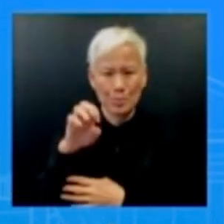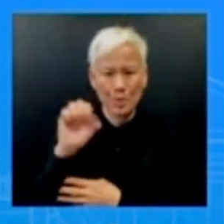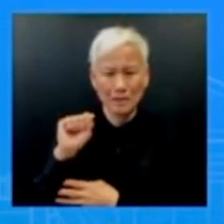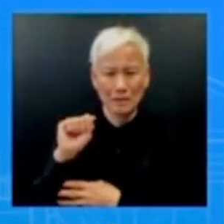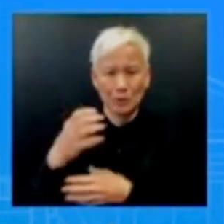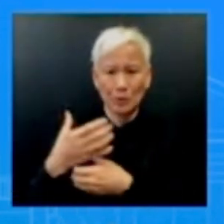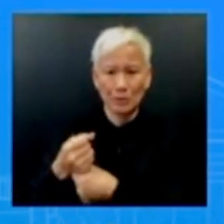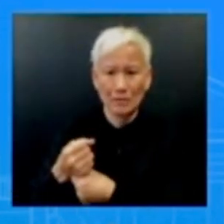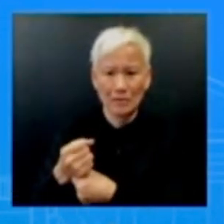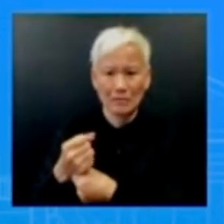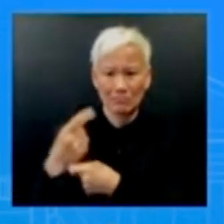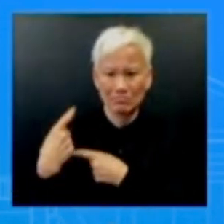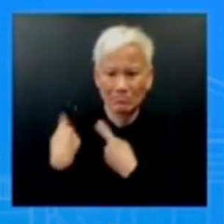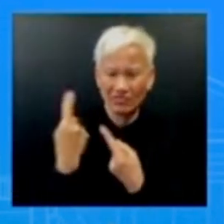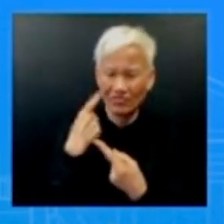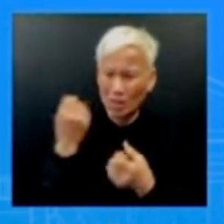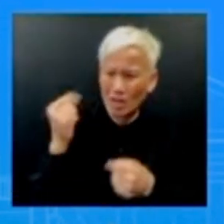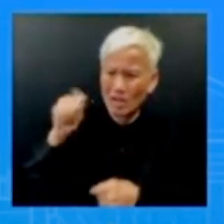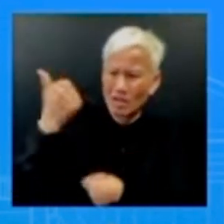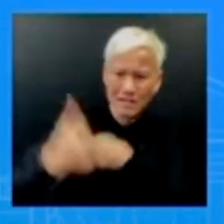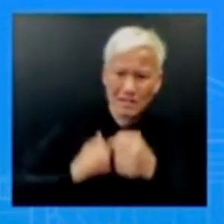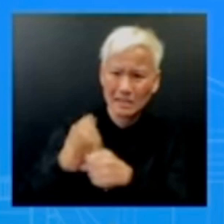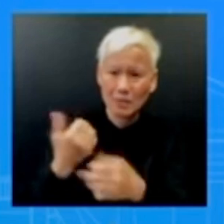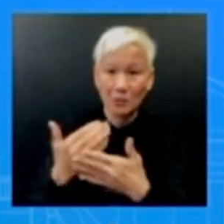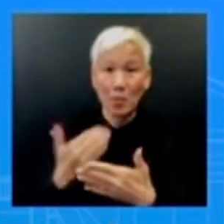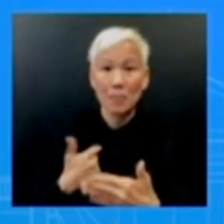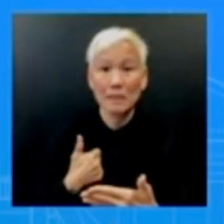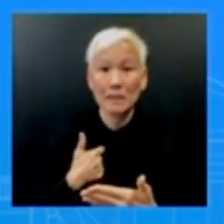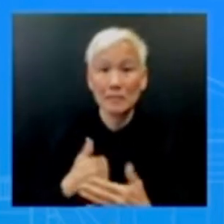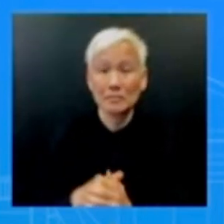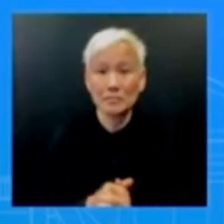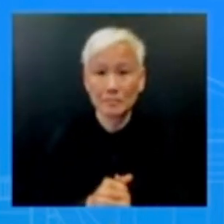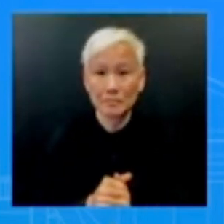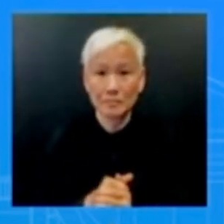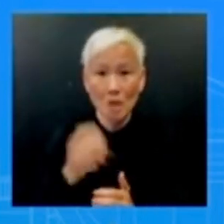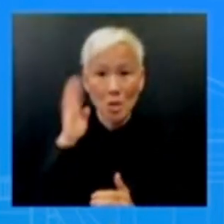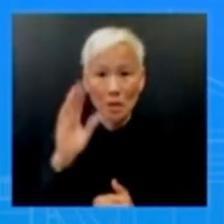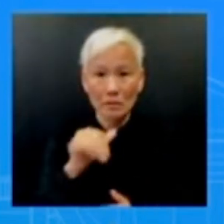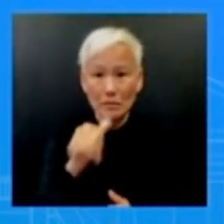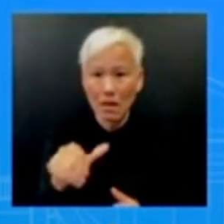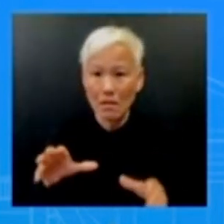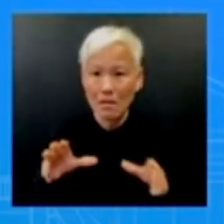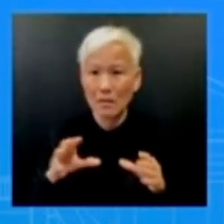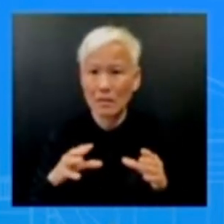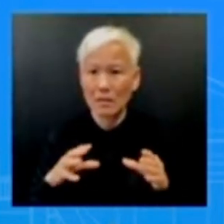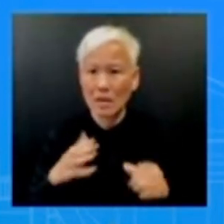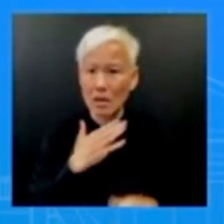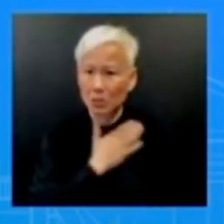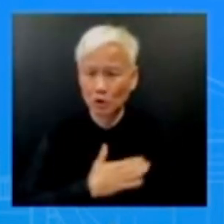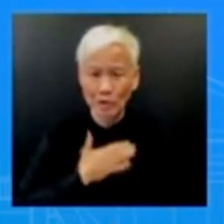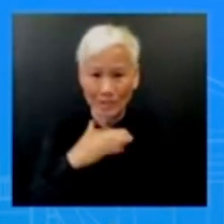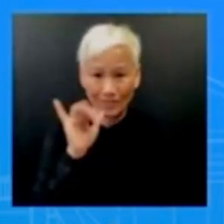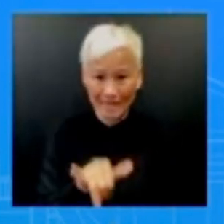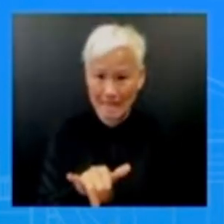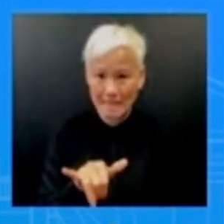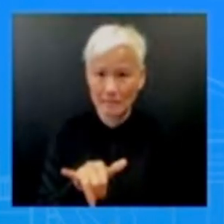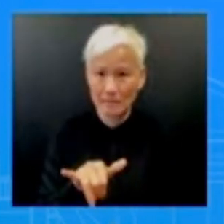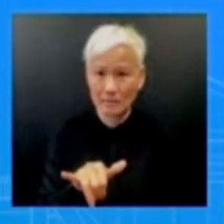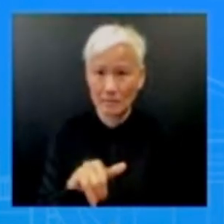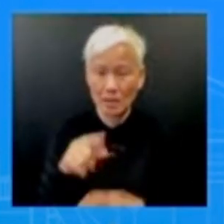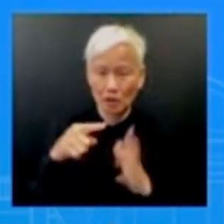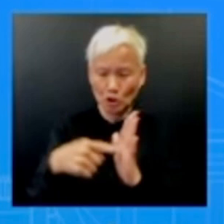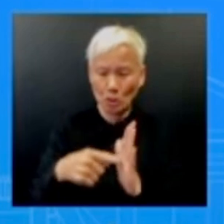always, always respect that. But what I will not, what I will not appreciate is disrespecting your colleagues